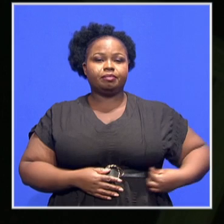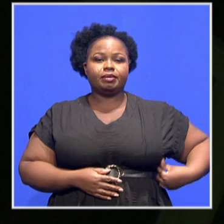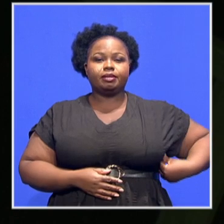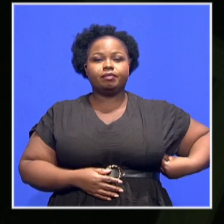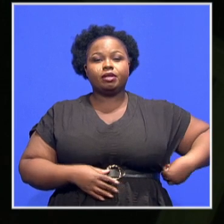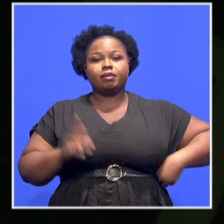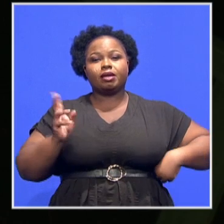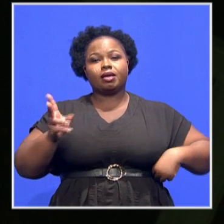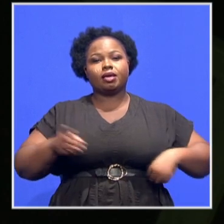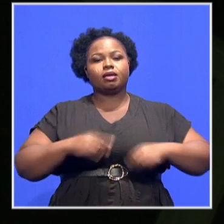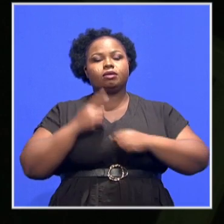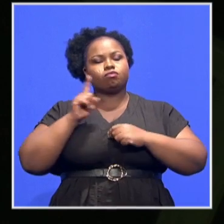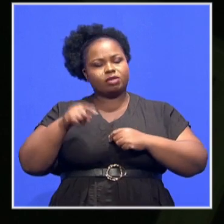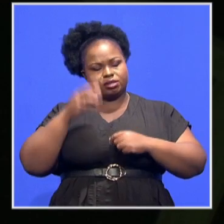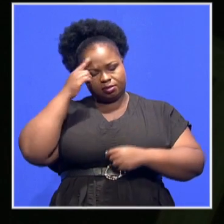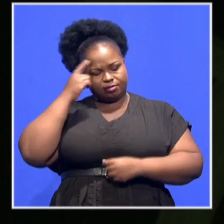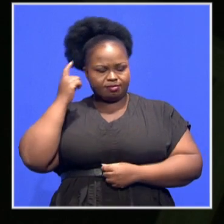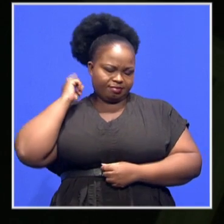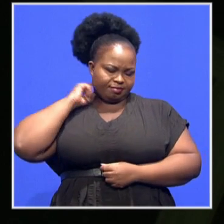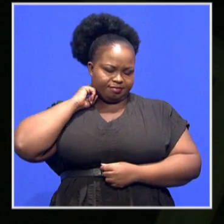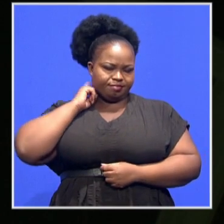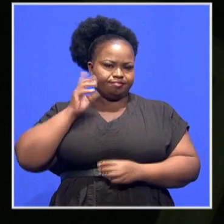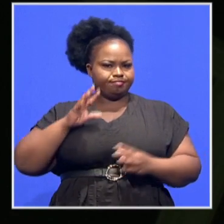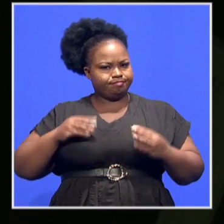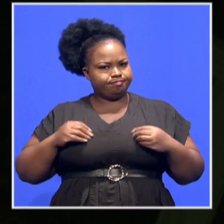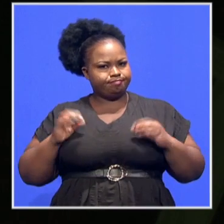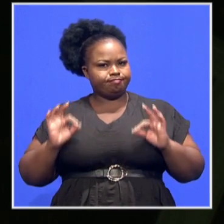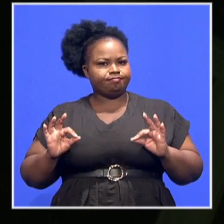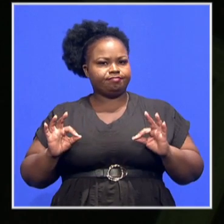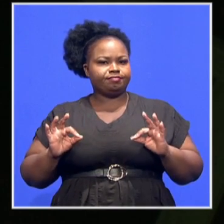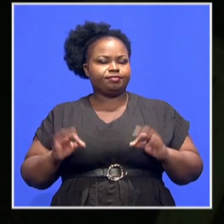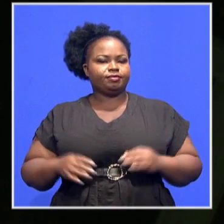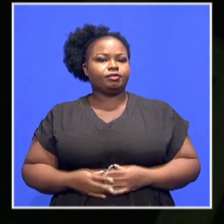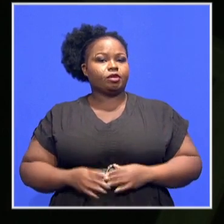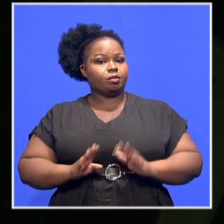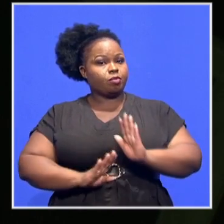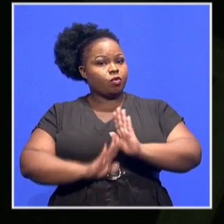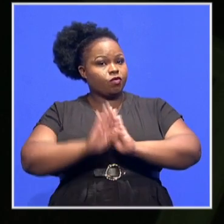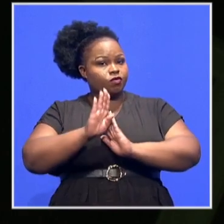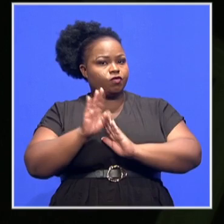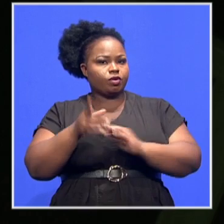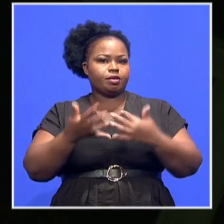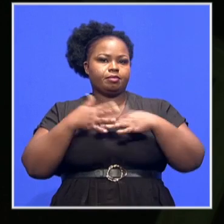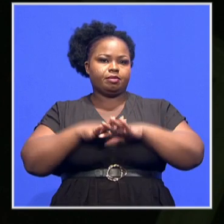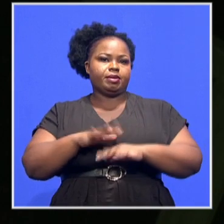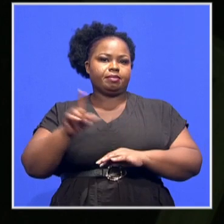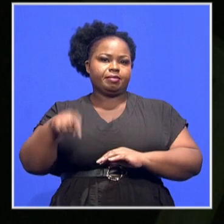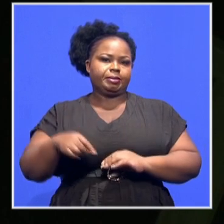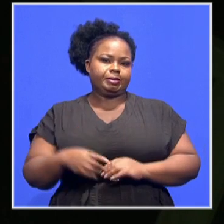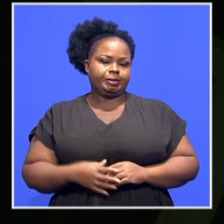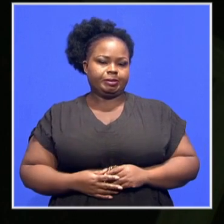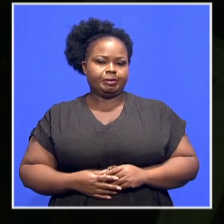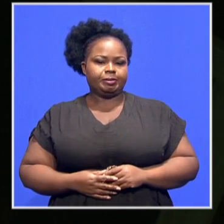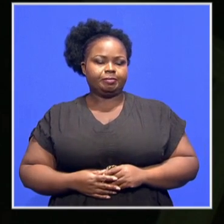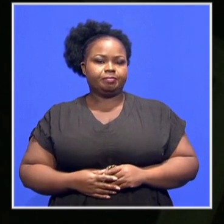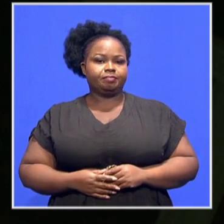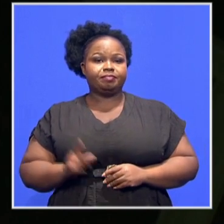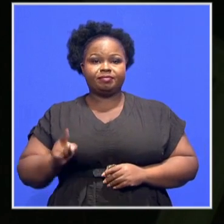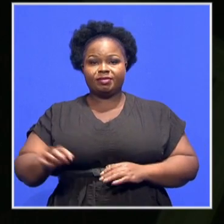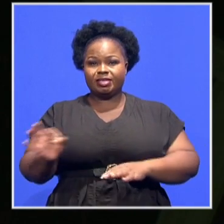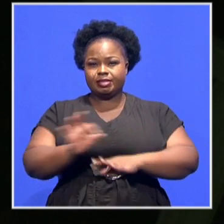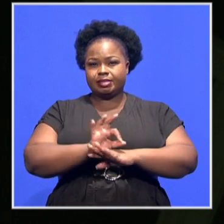accelerated, but they must be embraced. They must also be improved and implemented. These plans have